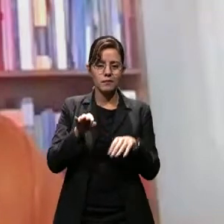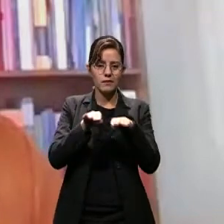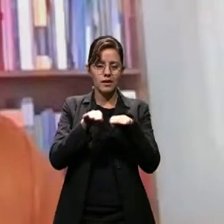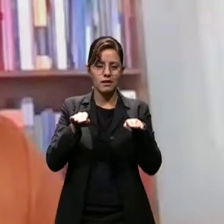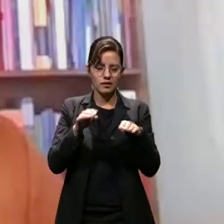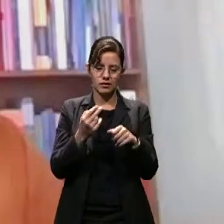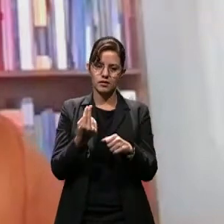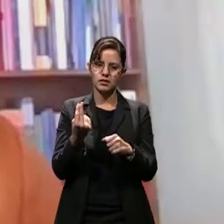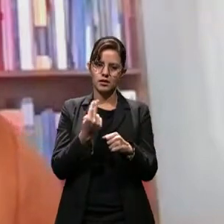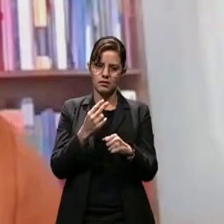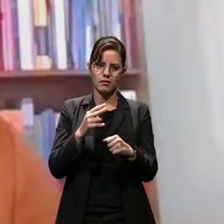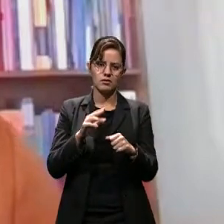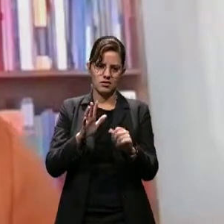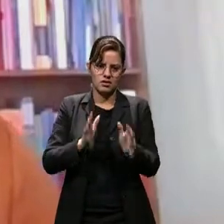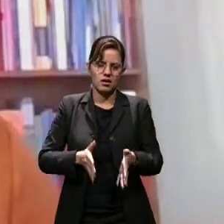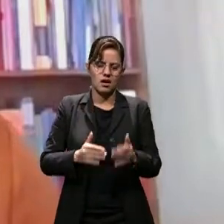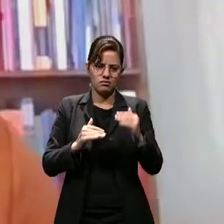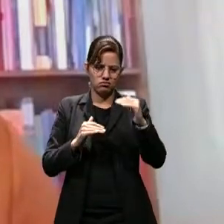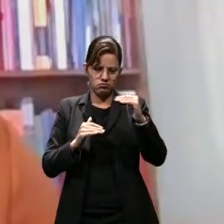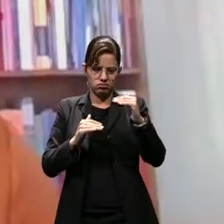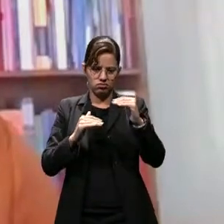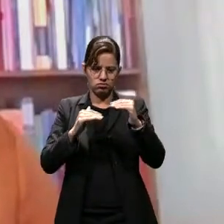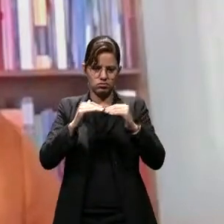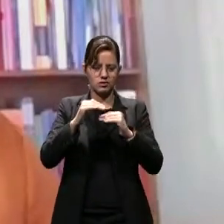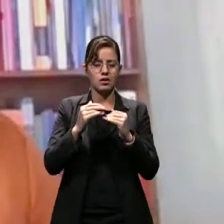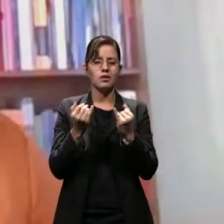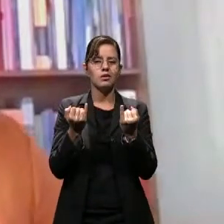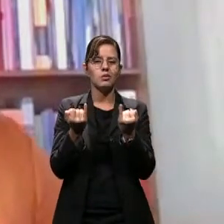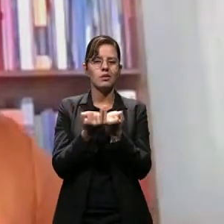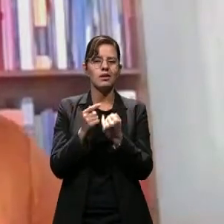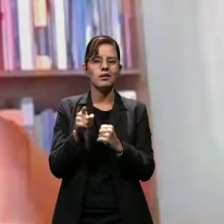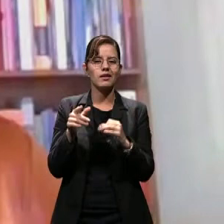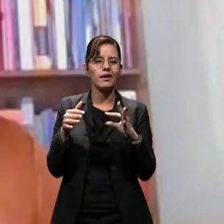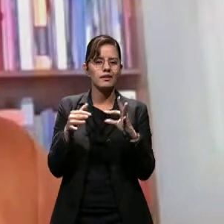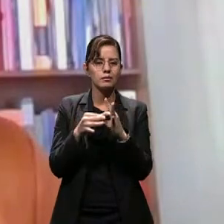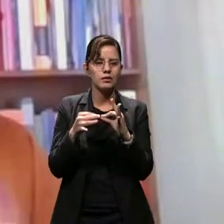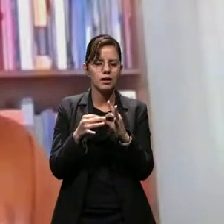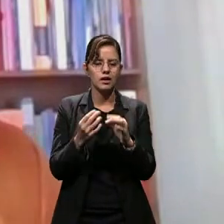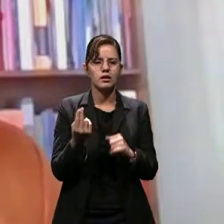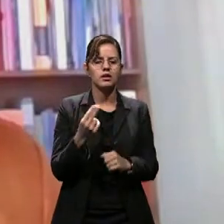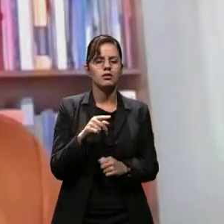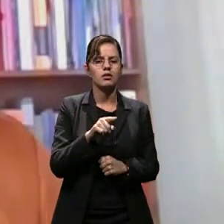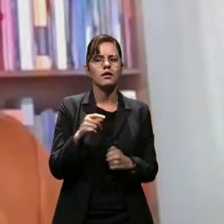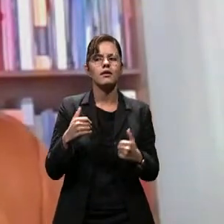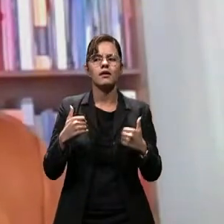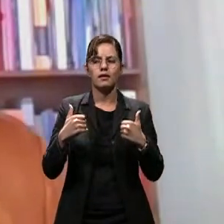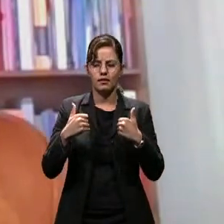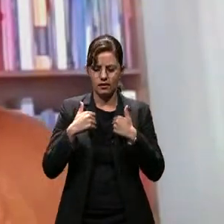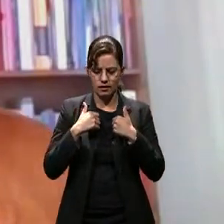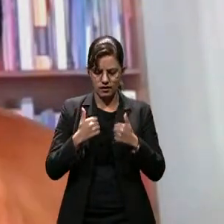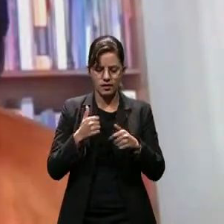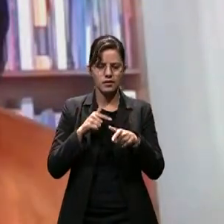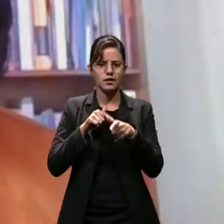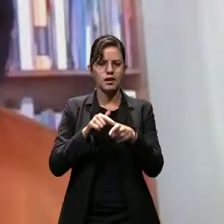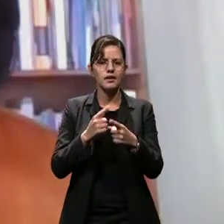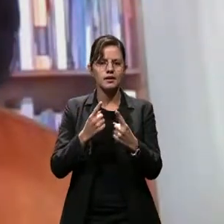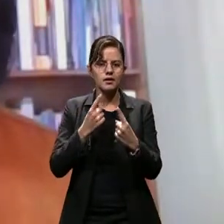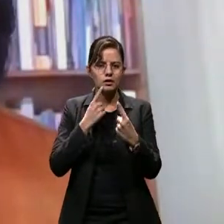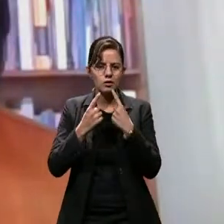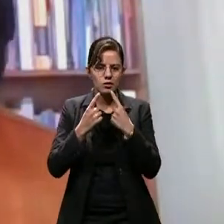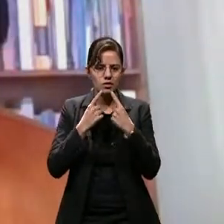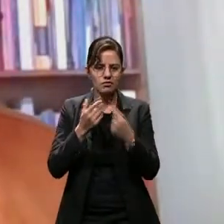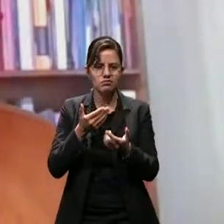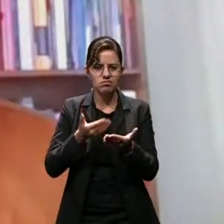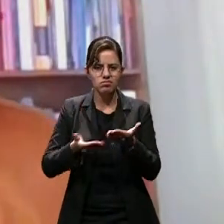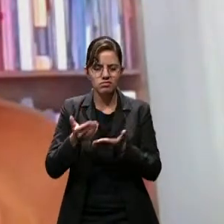and how it's also necessary to understand and discuss and go forward in